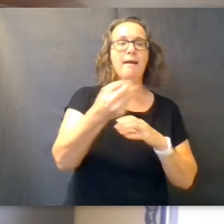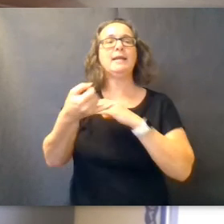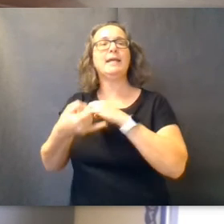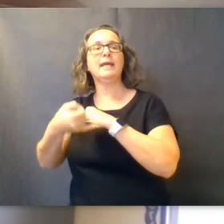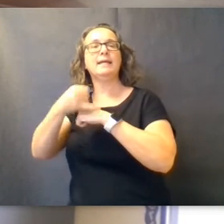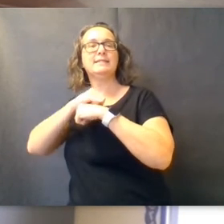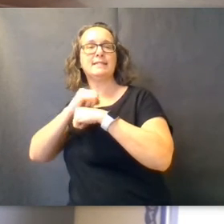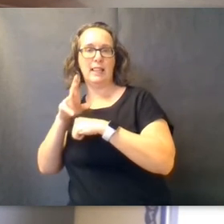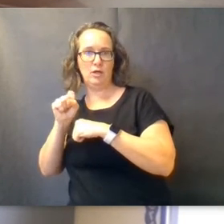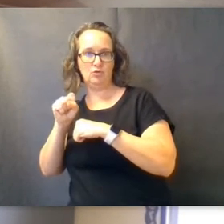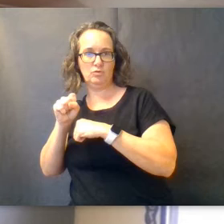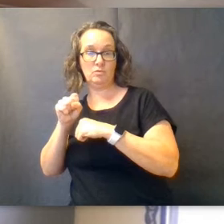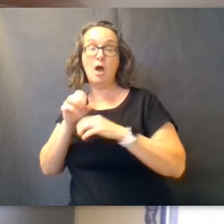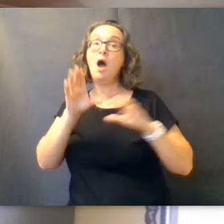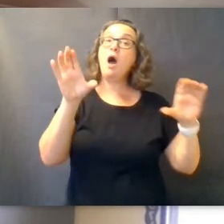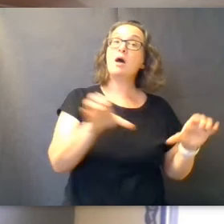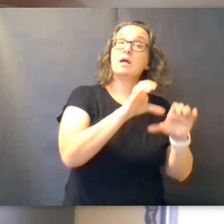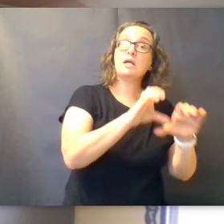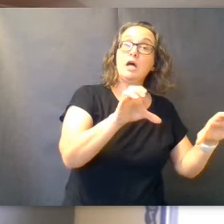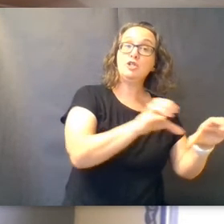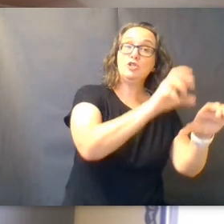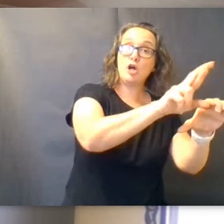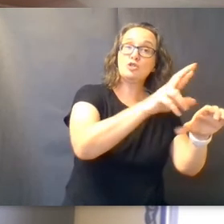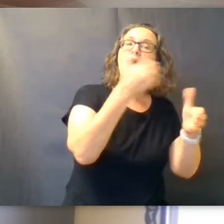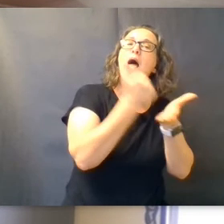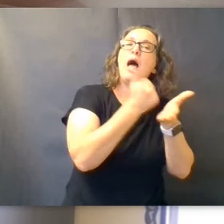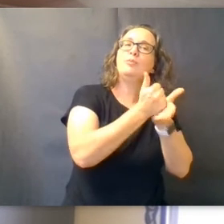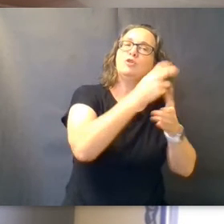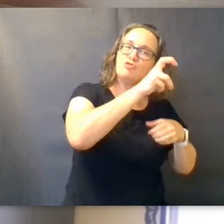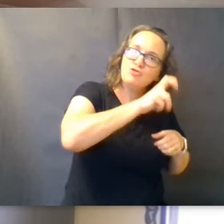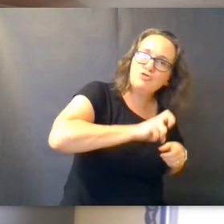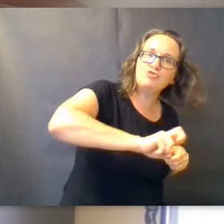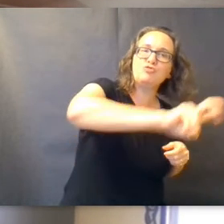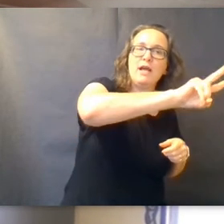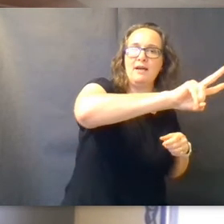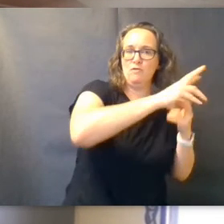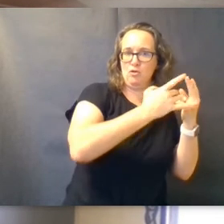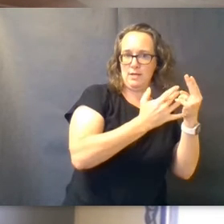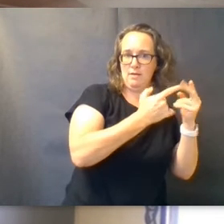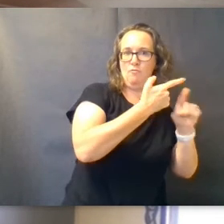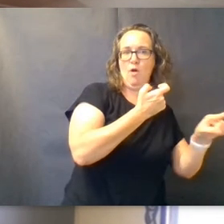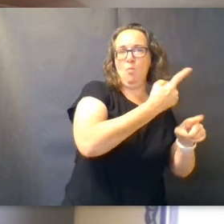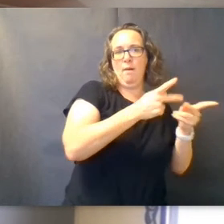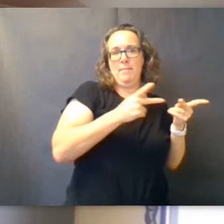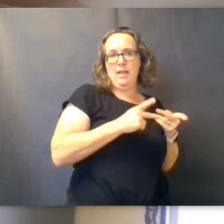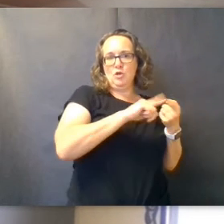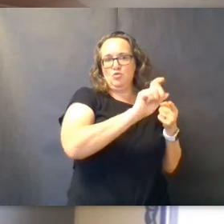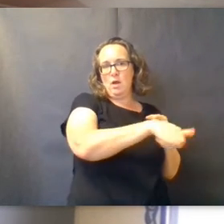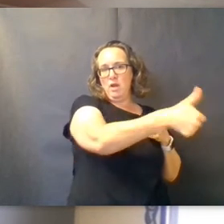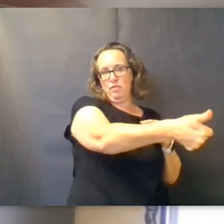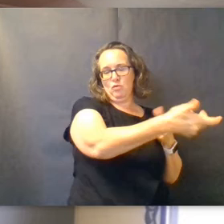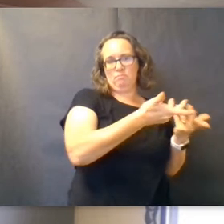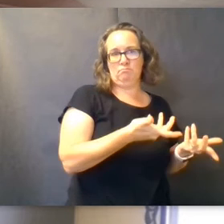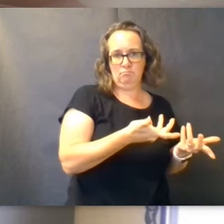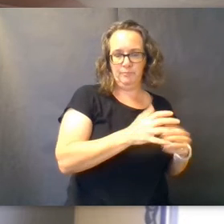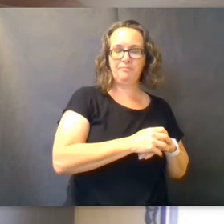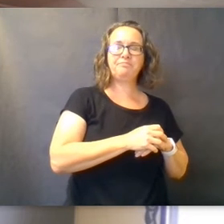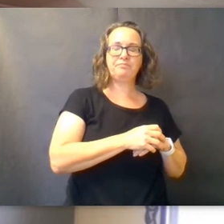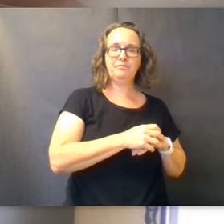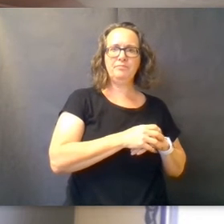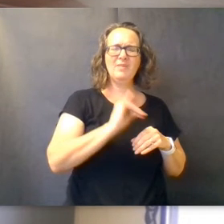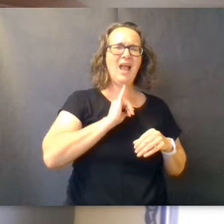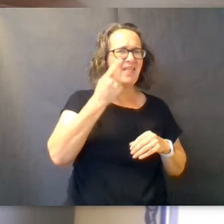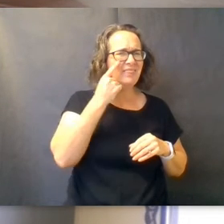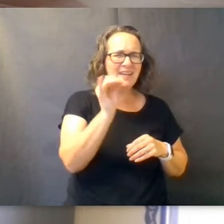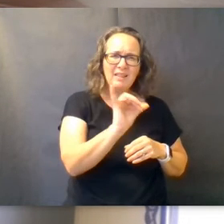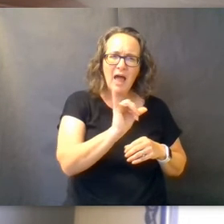of heat helps transfer heat energy from one place to another, and it moves easily. I like to think of it as